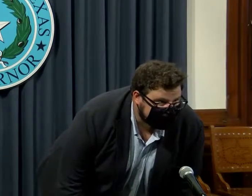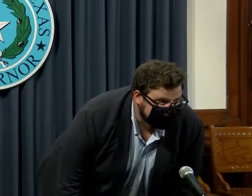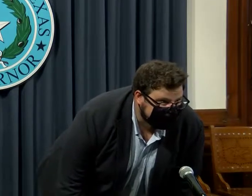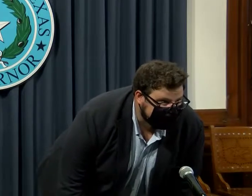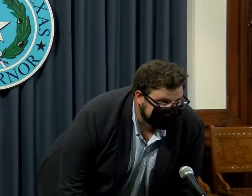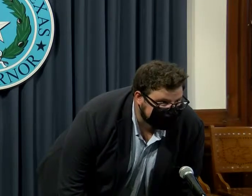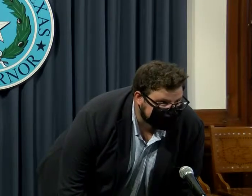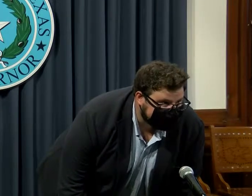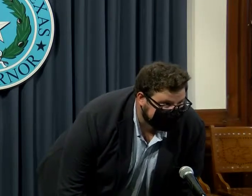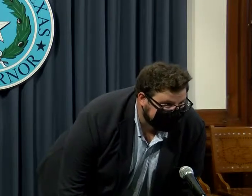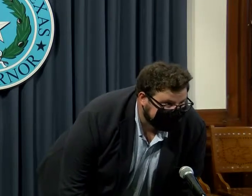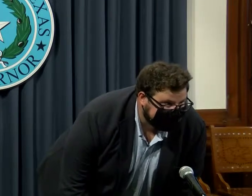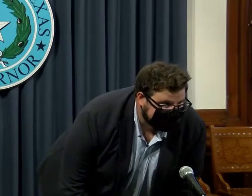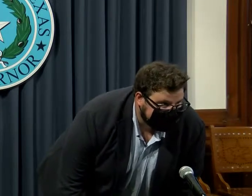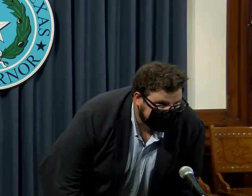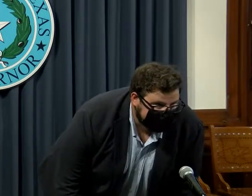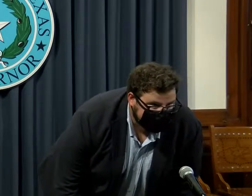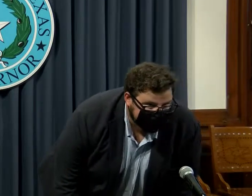Guess what day it is?